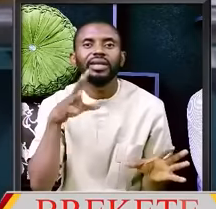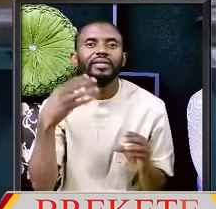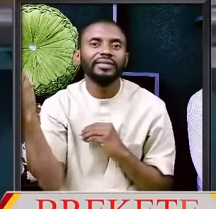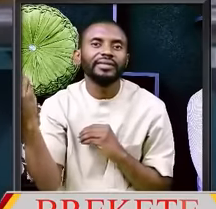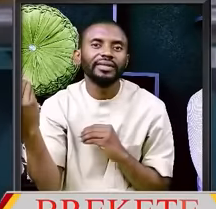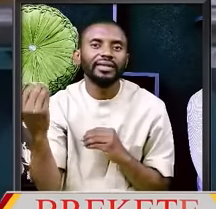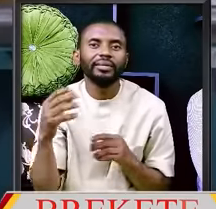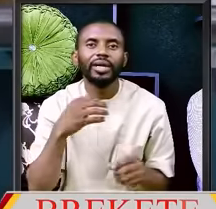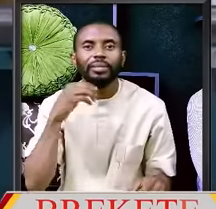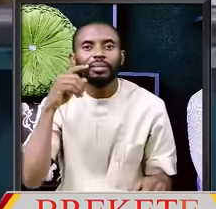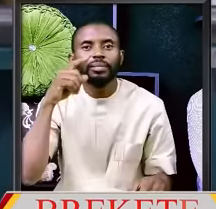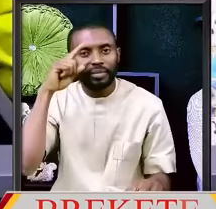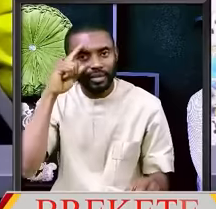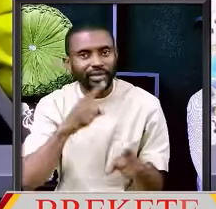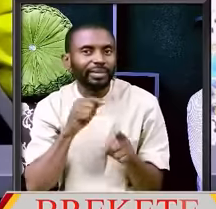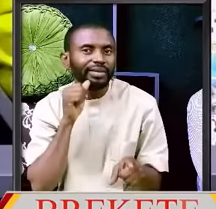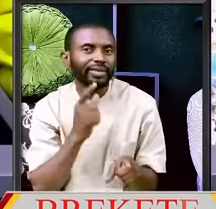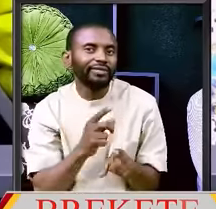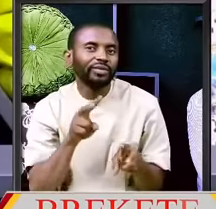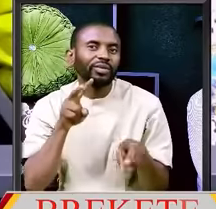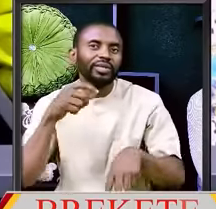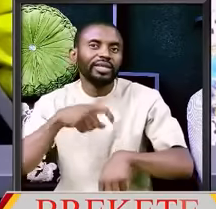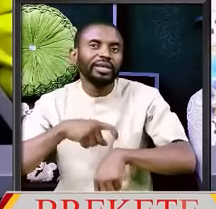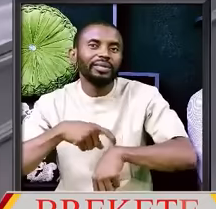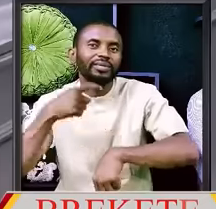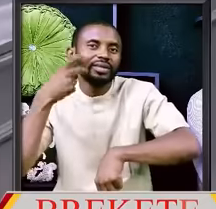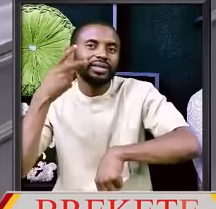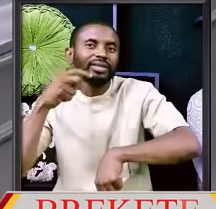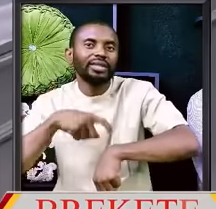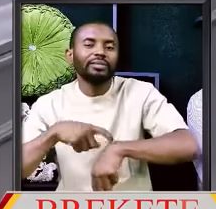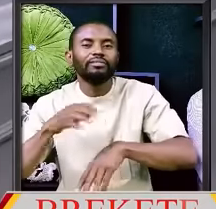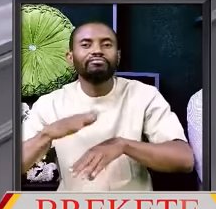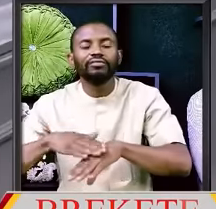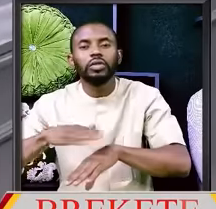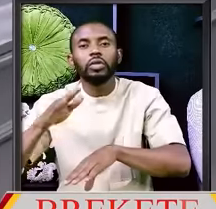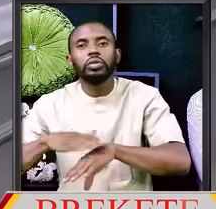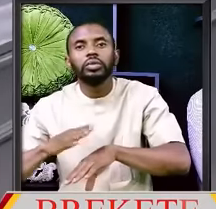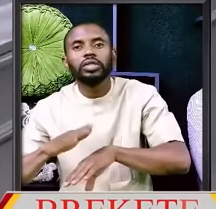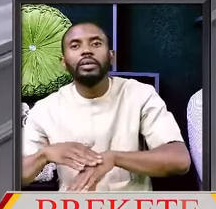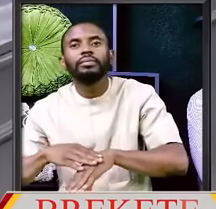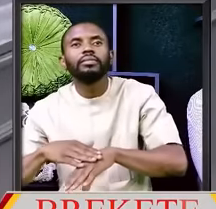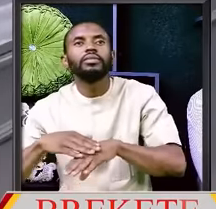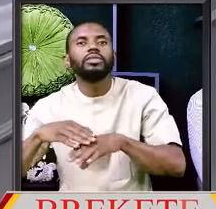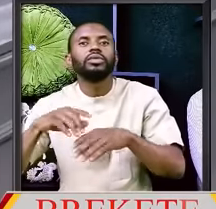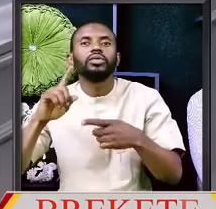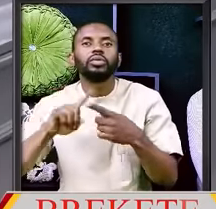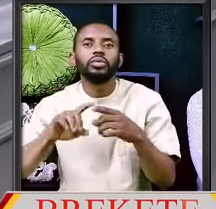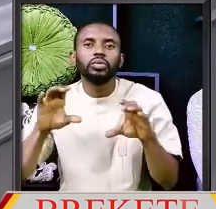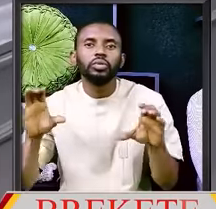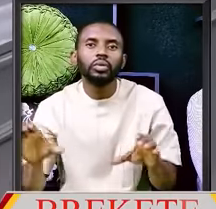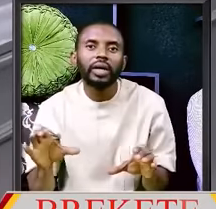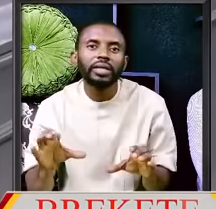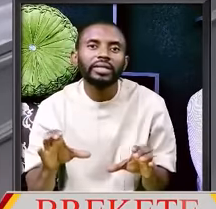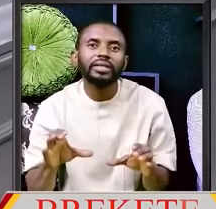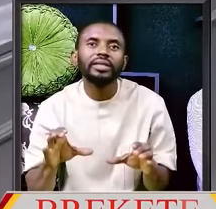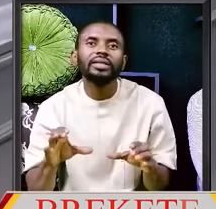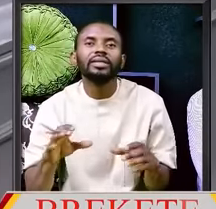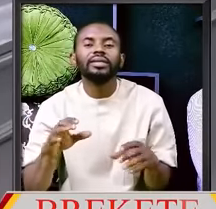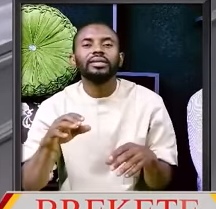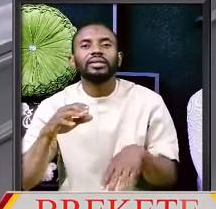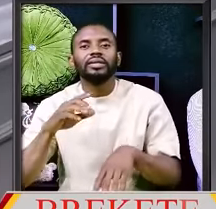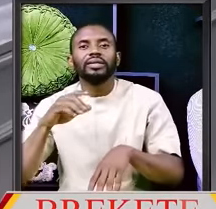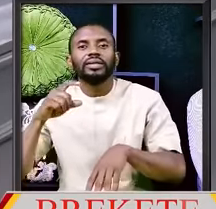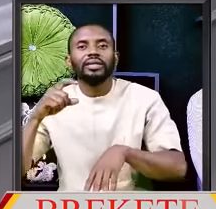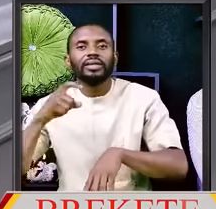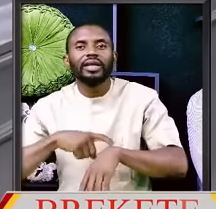she don't go. My brothers, my sisters, if when I looked at another sister time, don't they give us signal to do it in signal, make we continue to